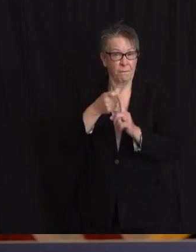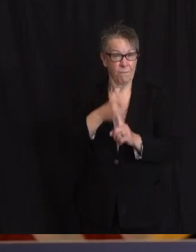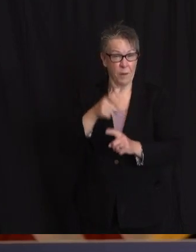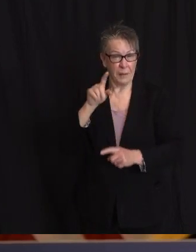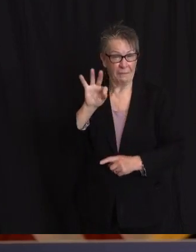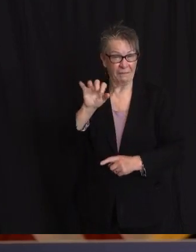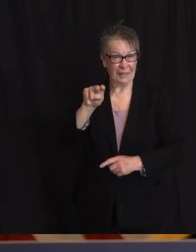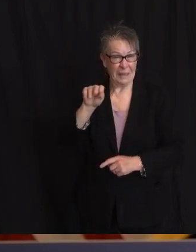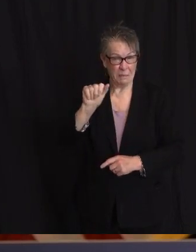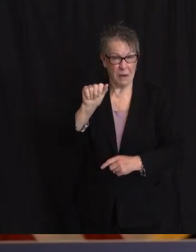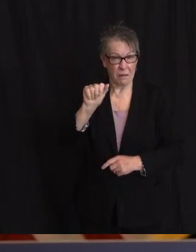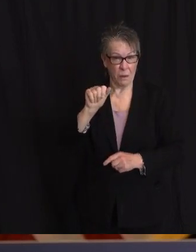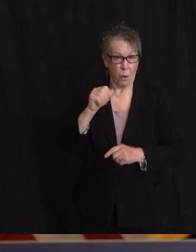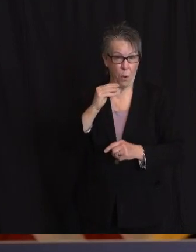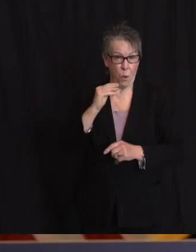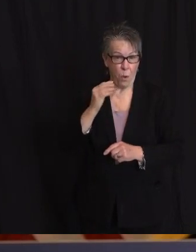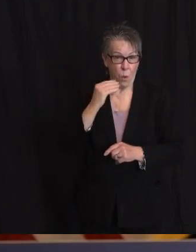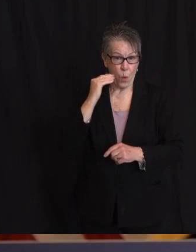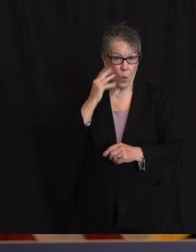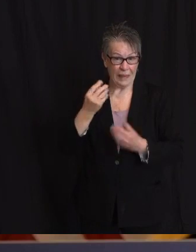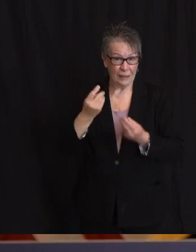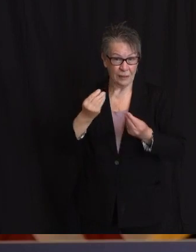Garg, and to the rest of my colleagues.